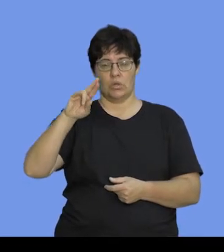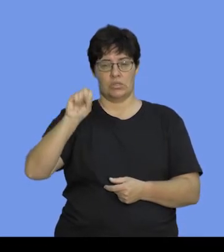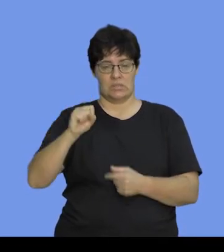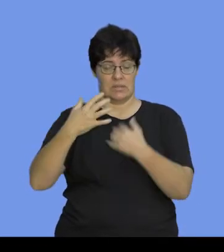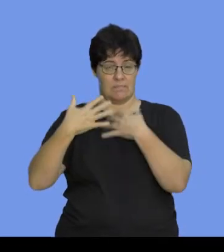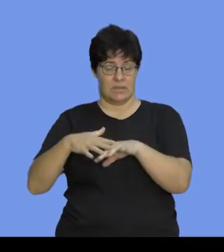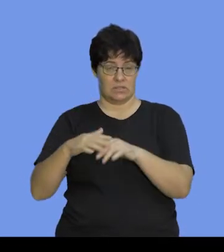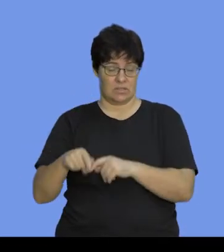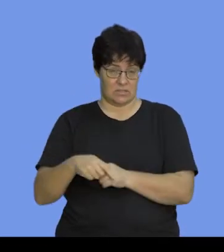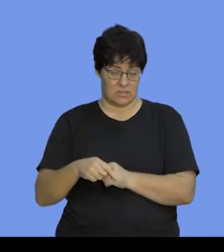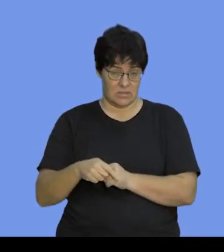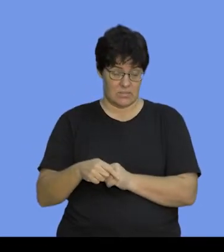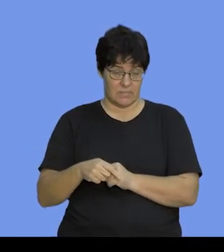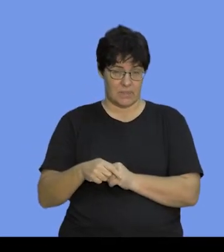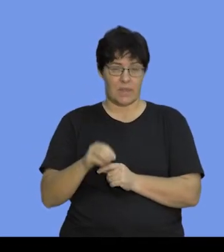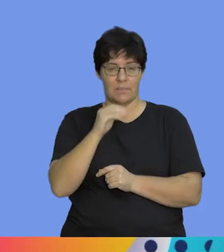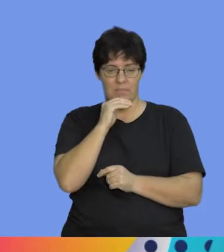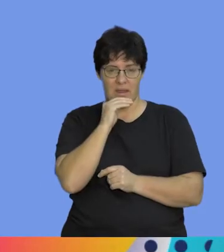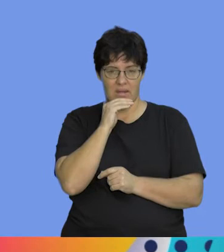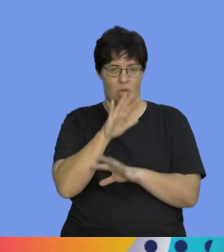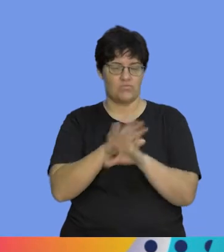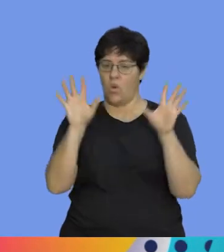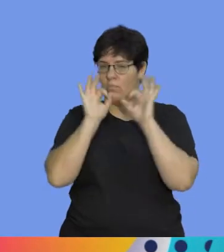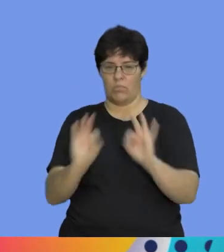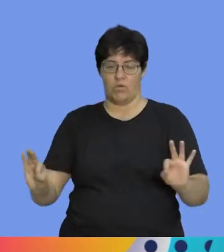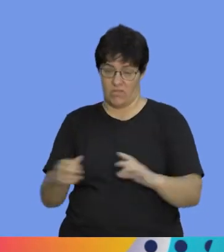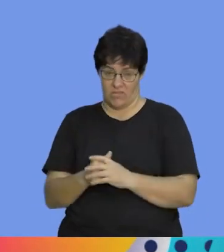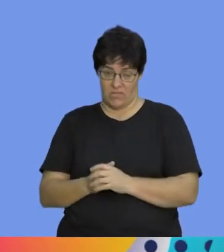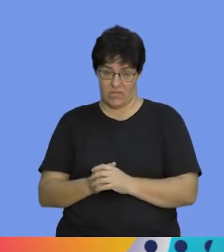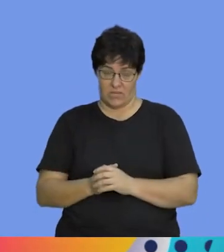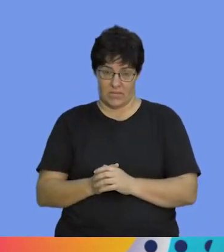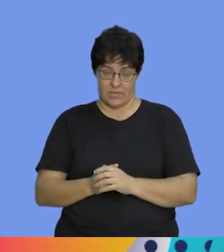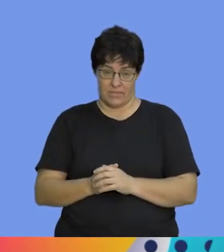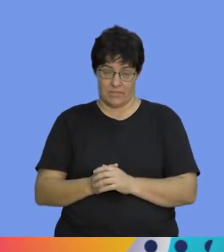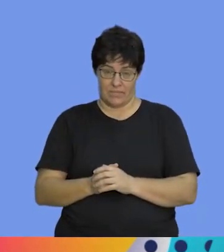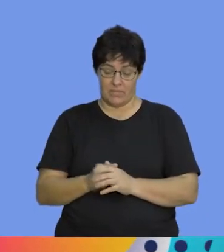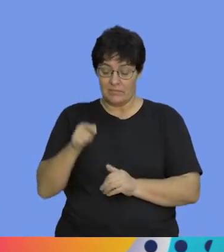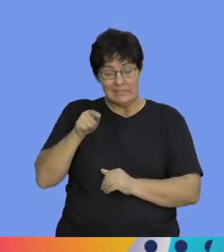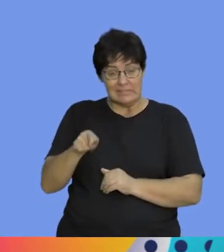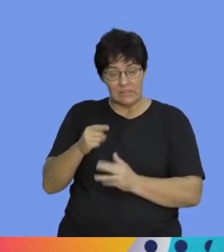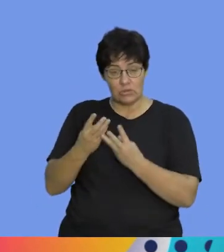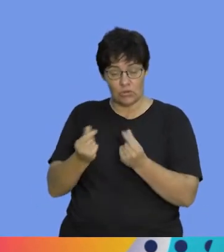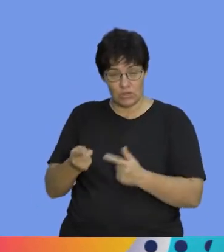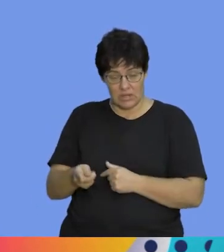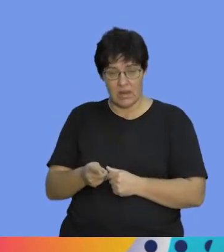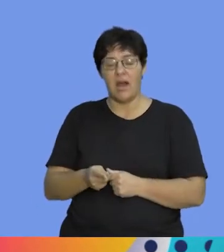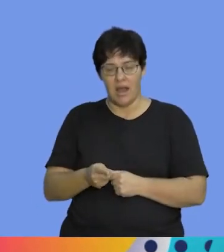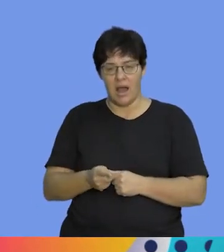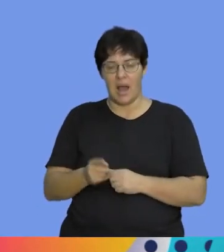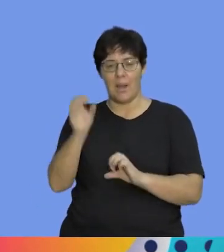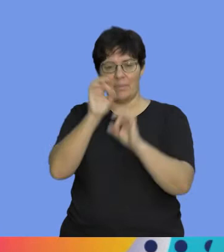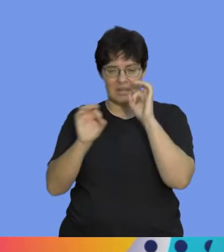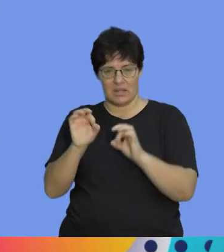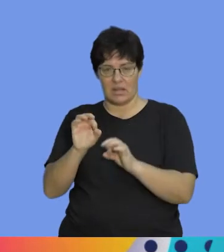a homogeneous mixture, it means it is an impure substance. And then within this solution, there are particles of